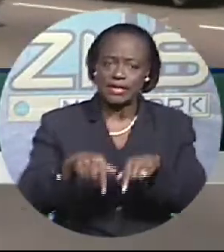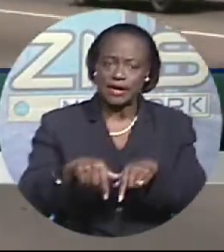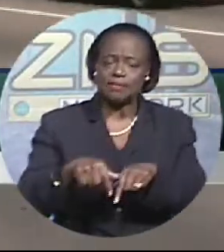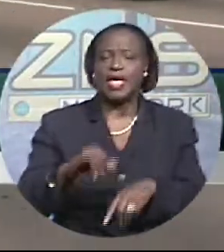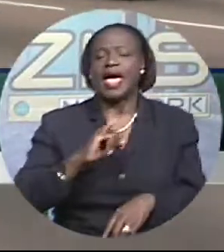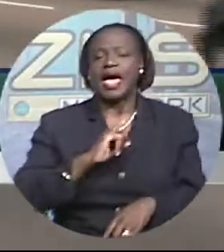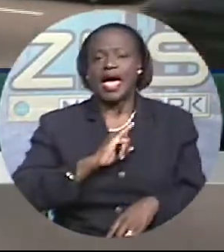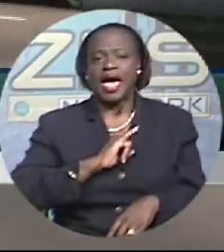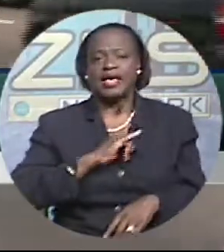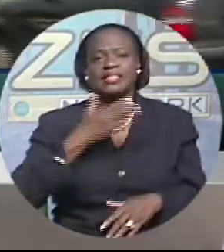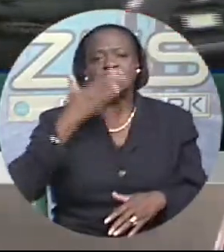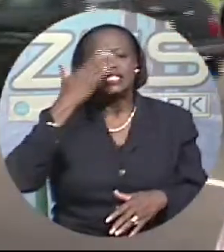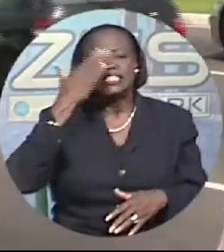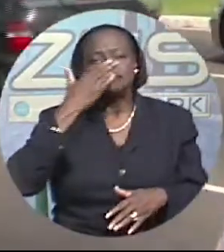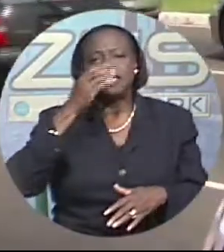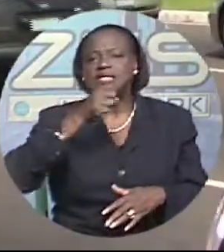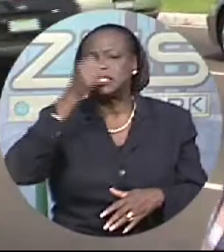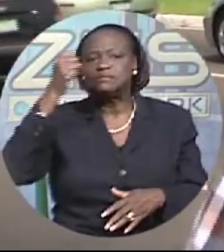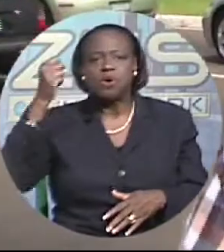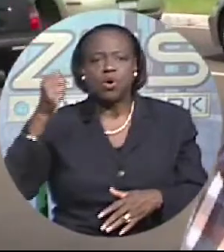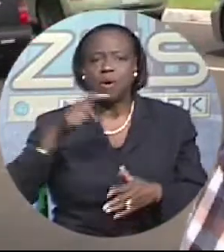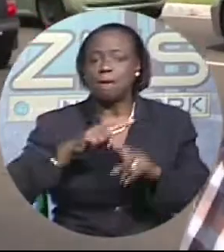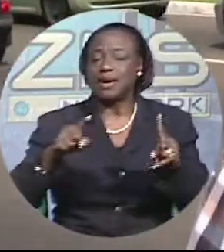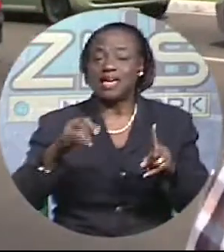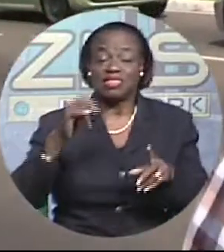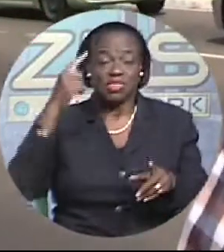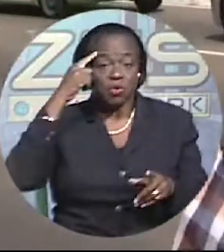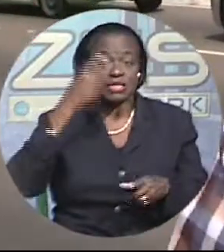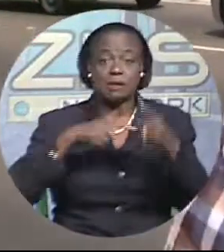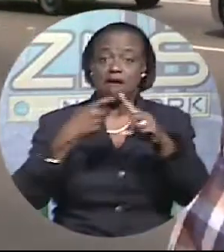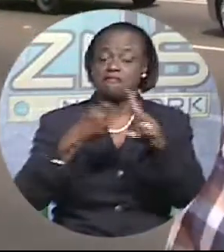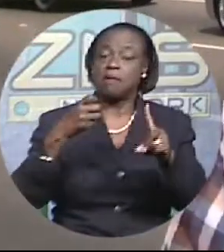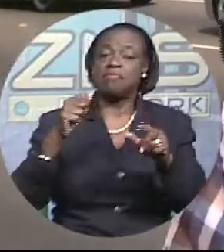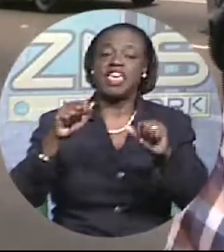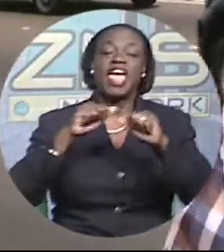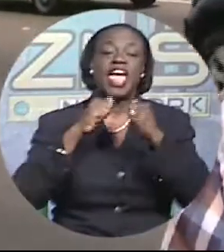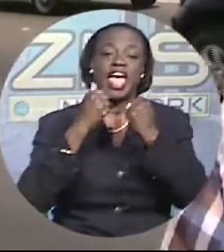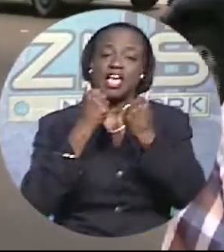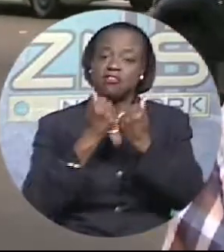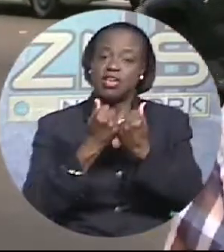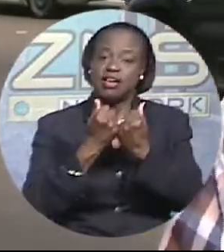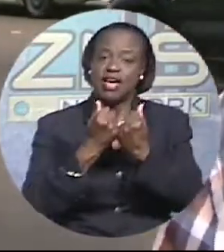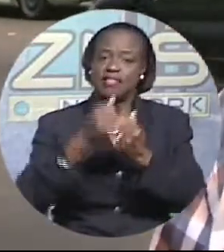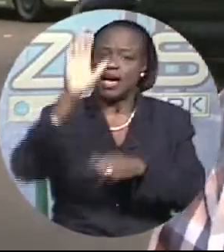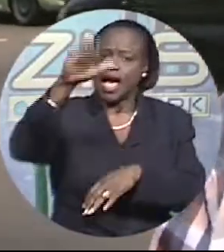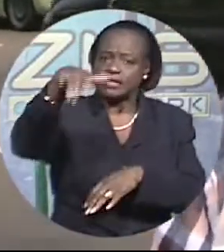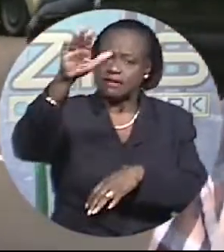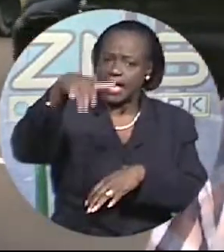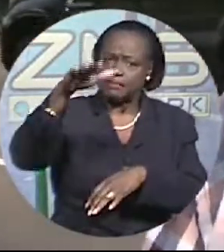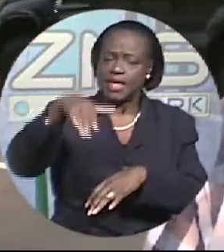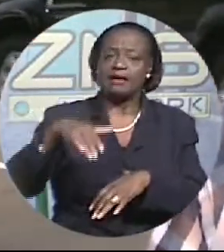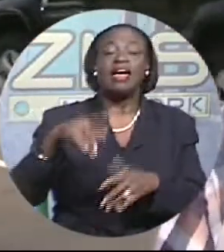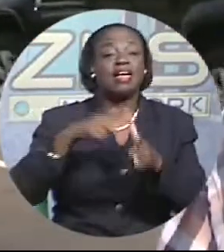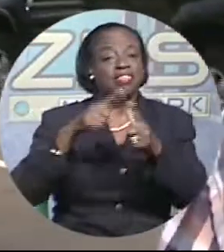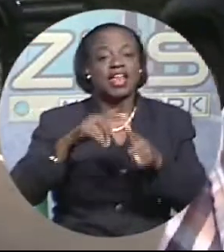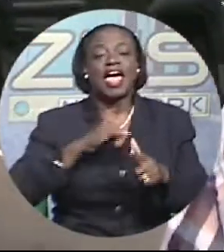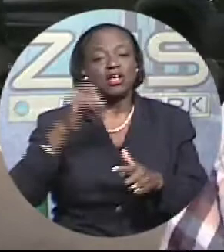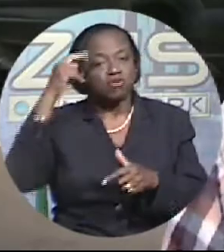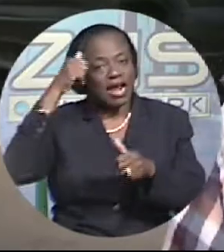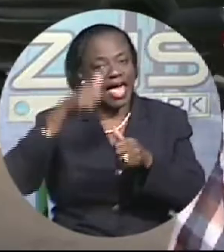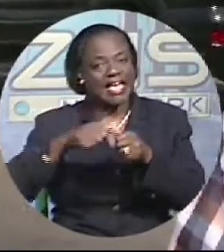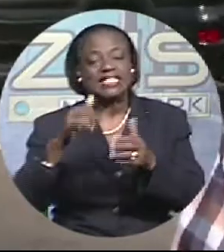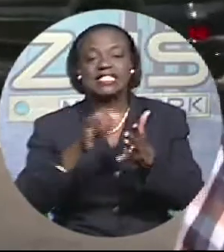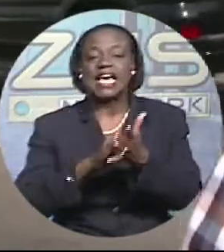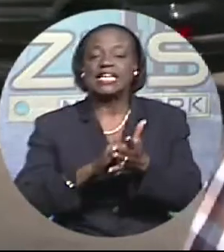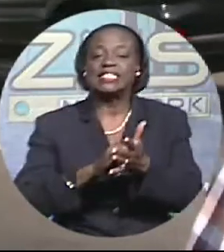I smelled smoke. Mm-hmm. But I thought it was coming from the area. Not until I saw the cars beckoning to me did I realize that it was coming from my own car. And so I tried to stop,